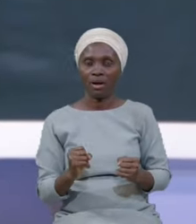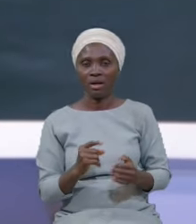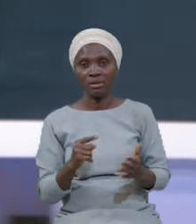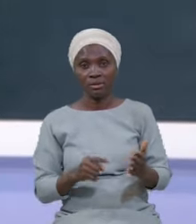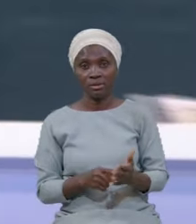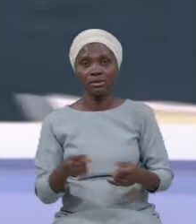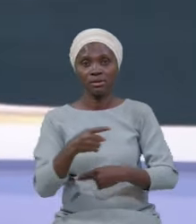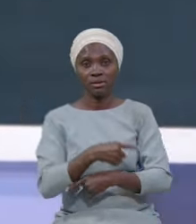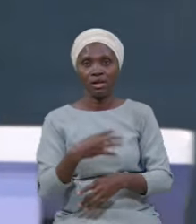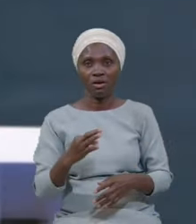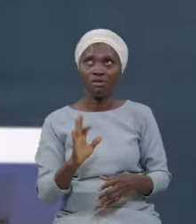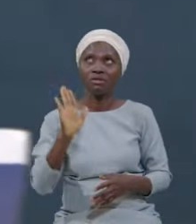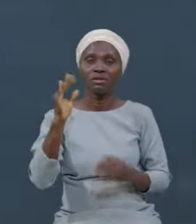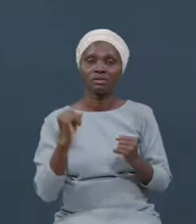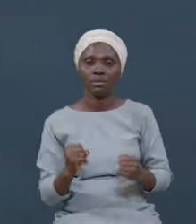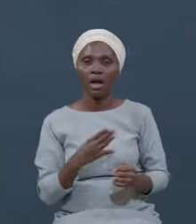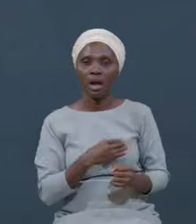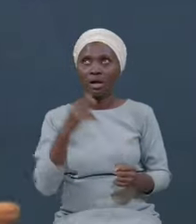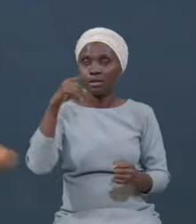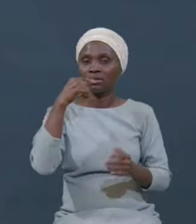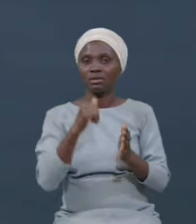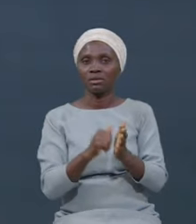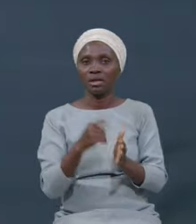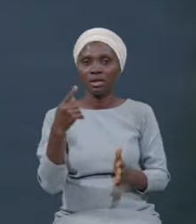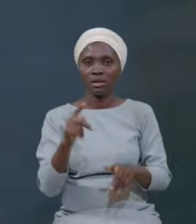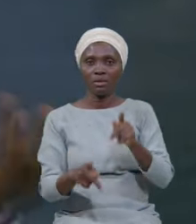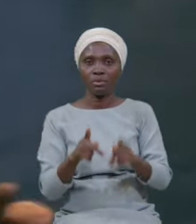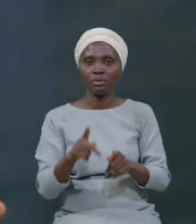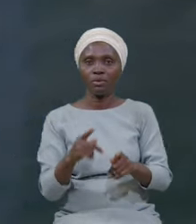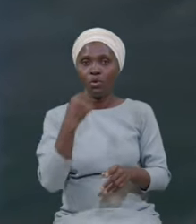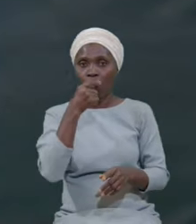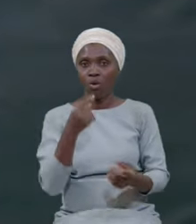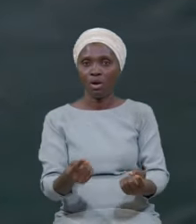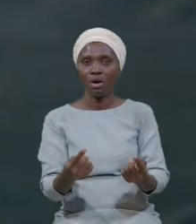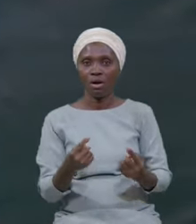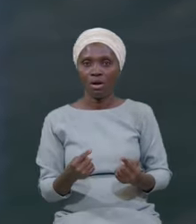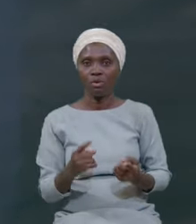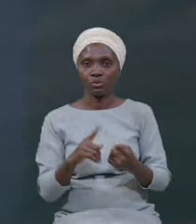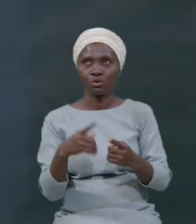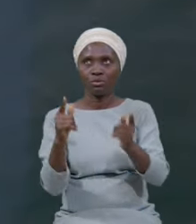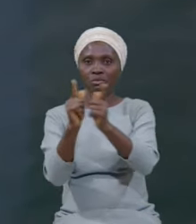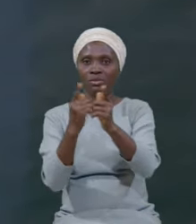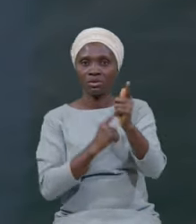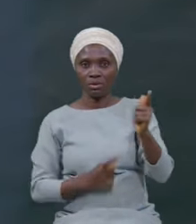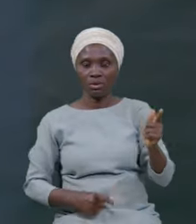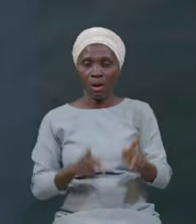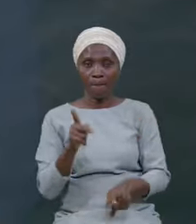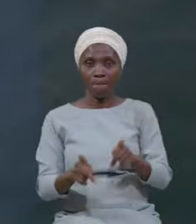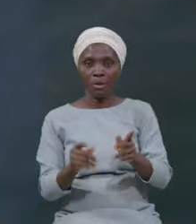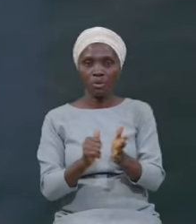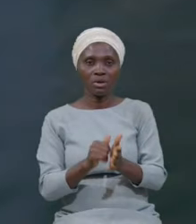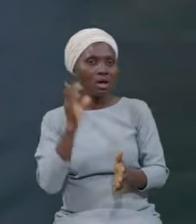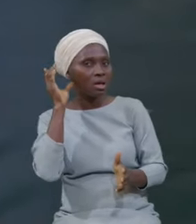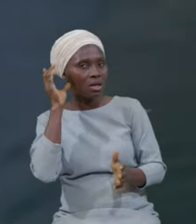power. And it says, the people who come to the Lord, the people who hear about